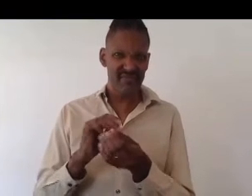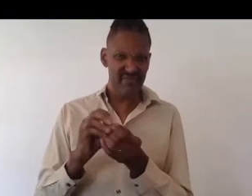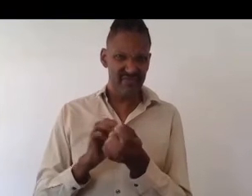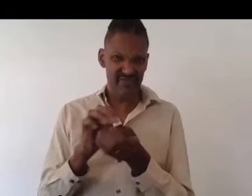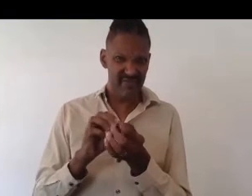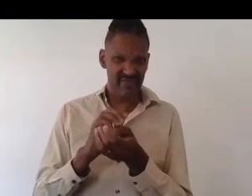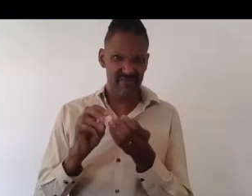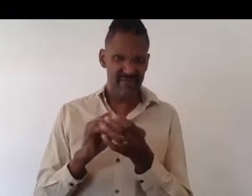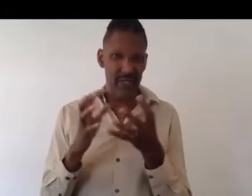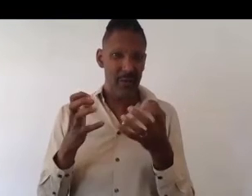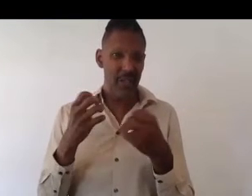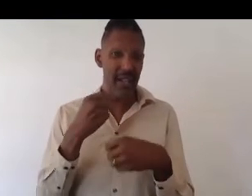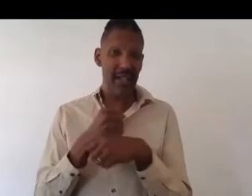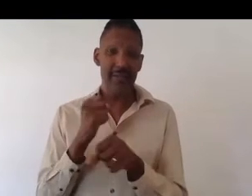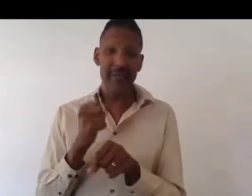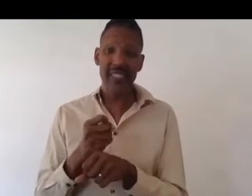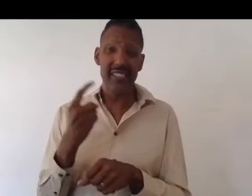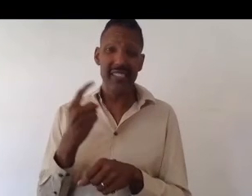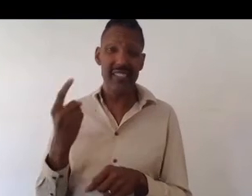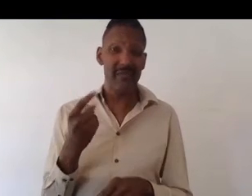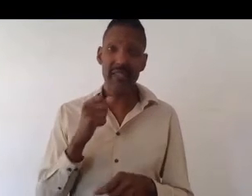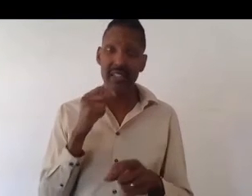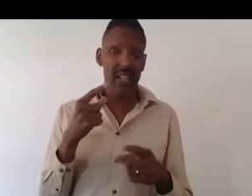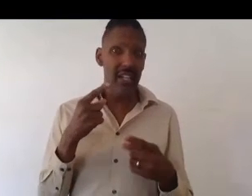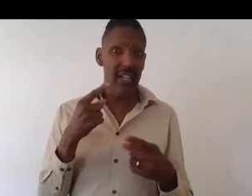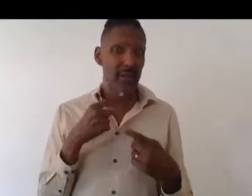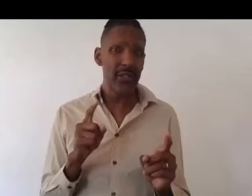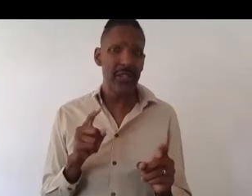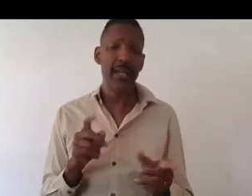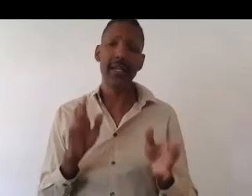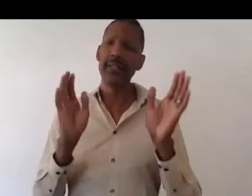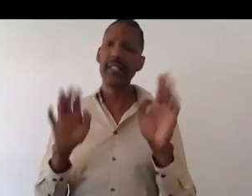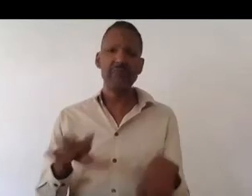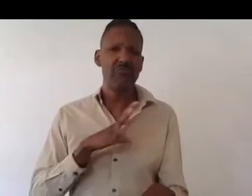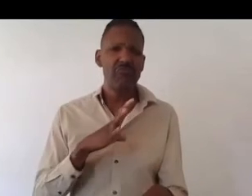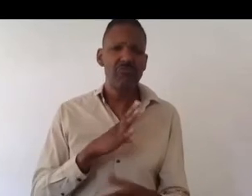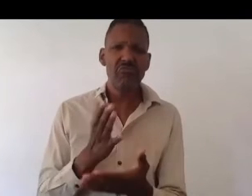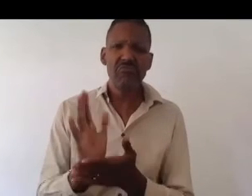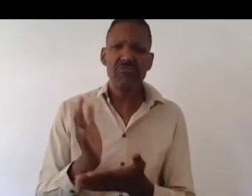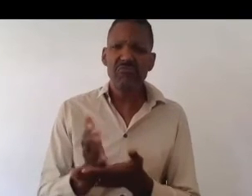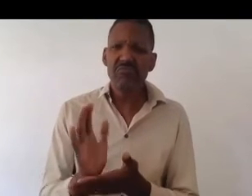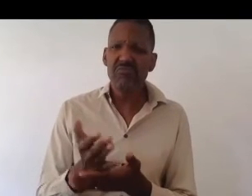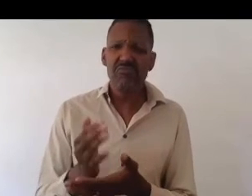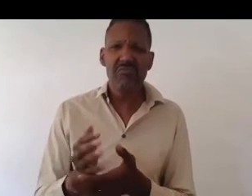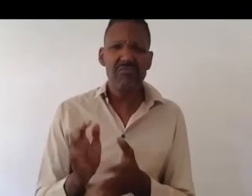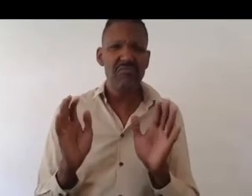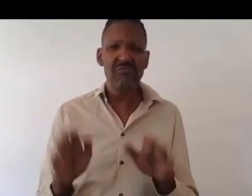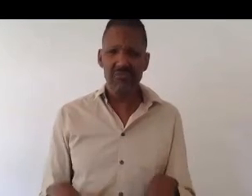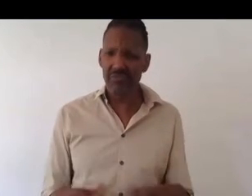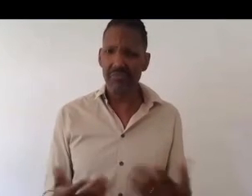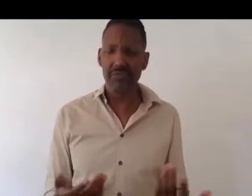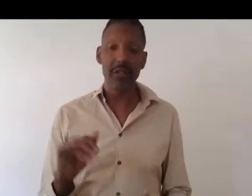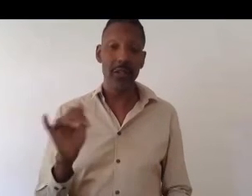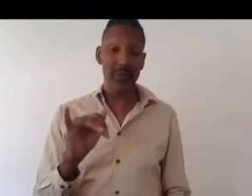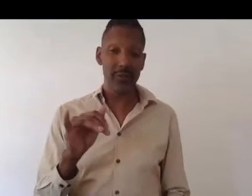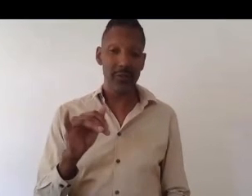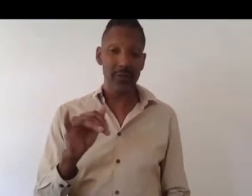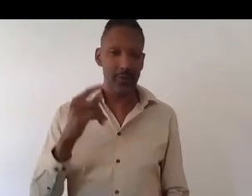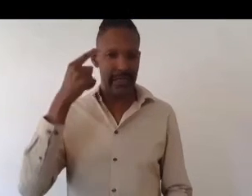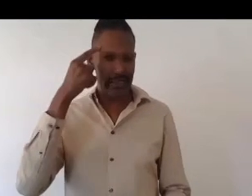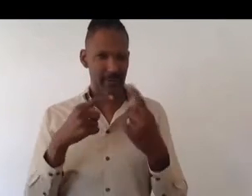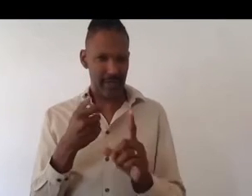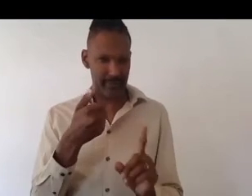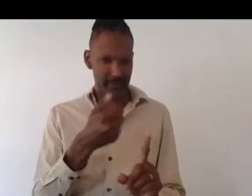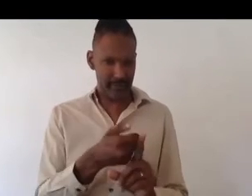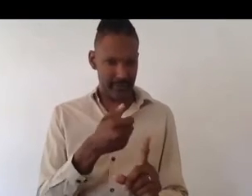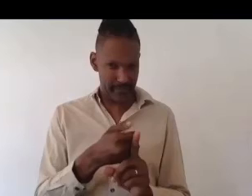our own fears and maybe letting go a little bit. So ask yourself some of these questions. Think about your own self as a learner, how